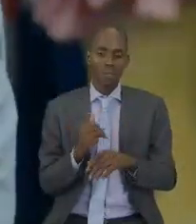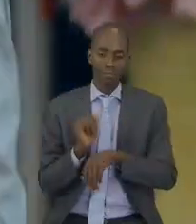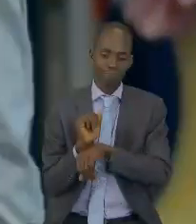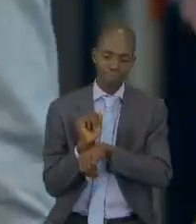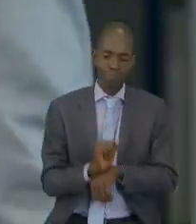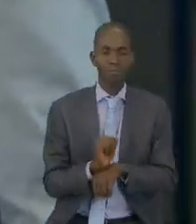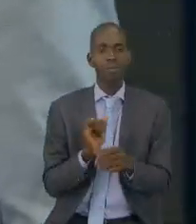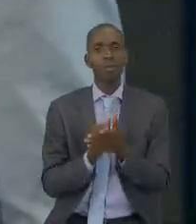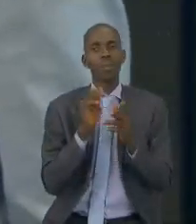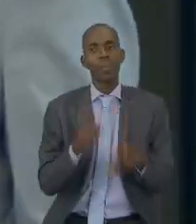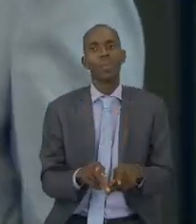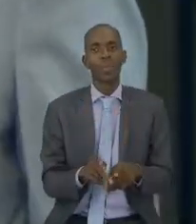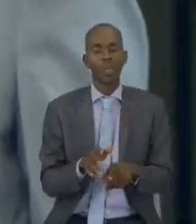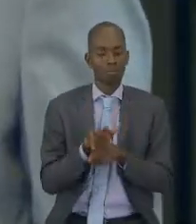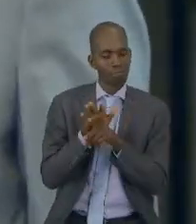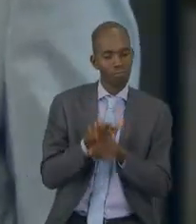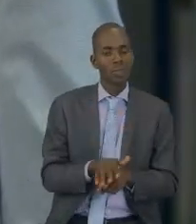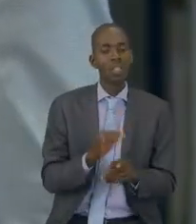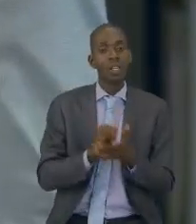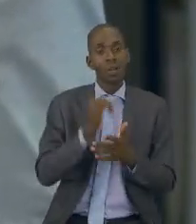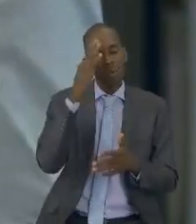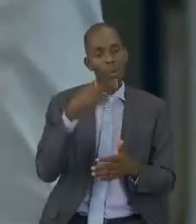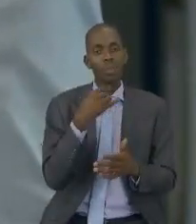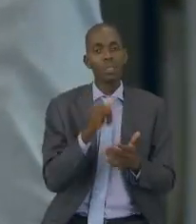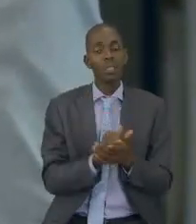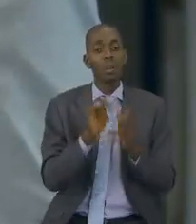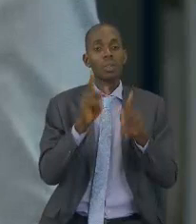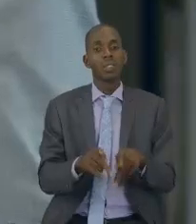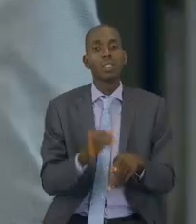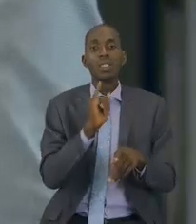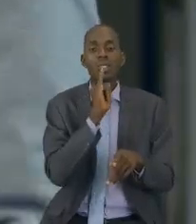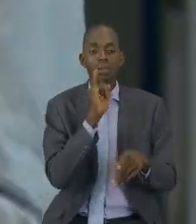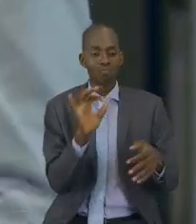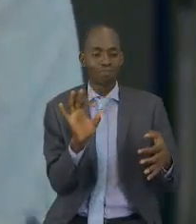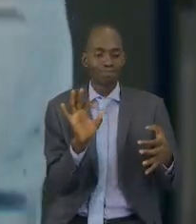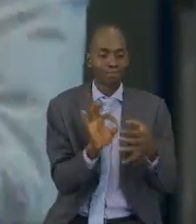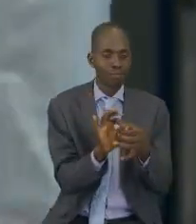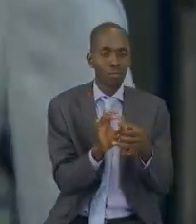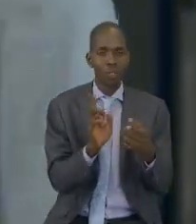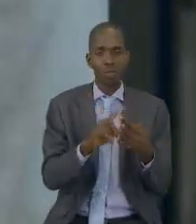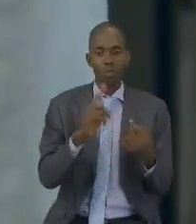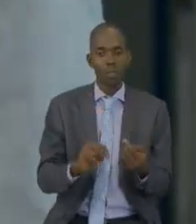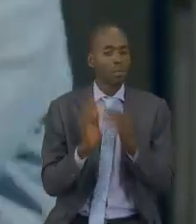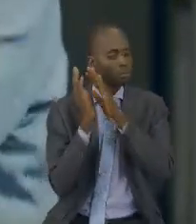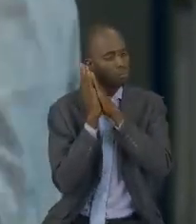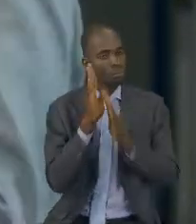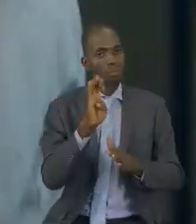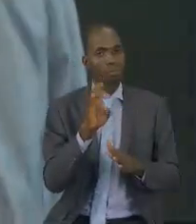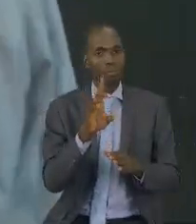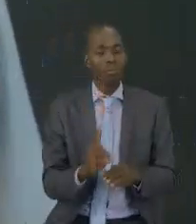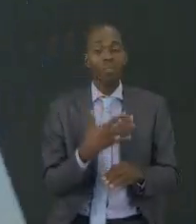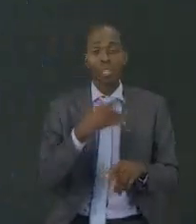say he's bedridden. He's tied to the bed and he cannot come out and do